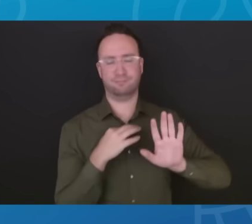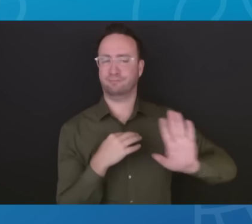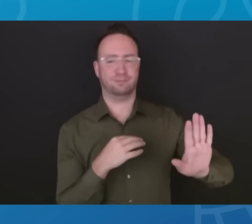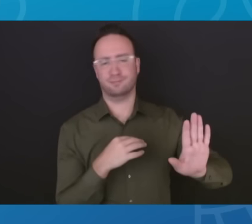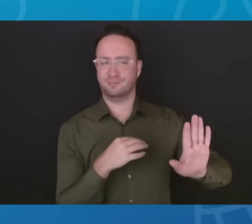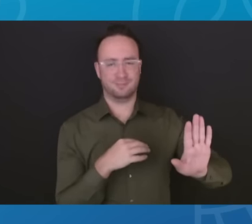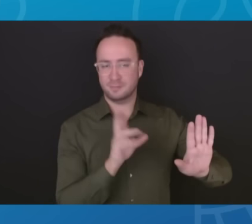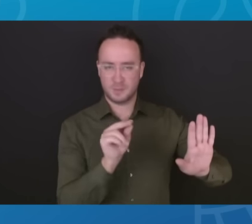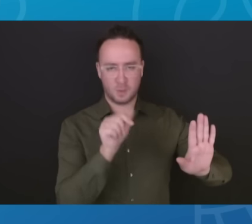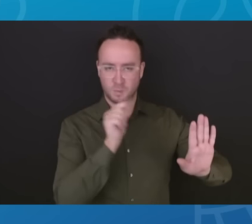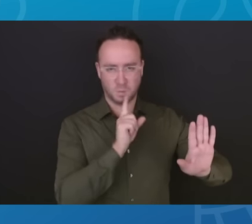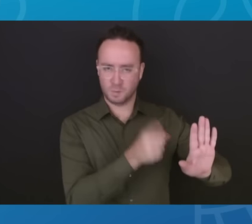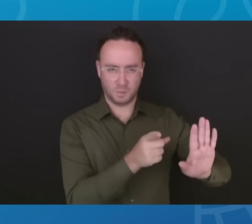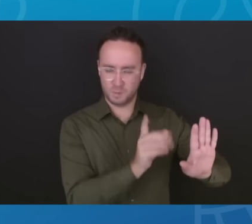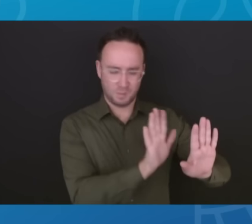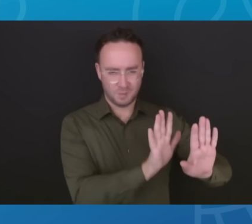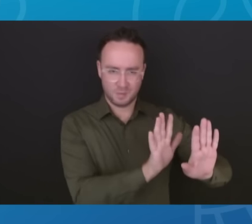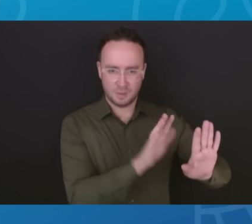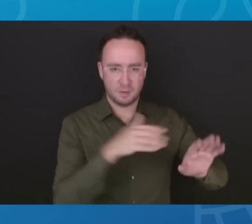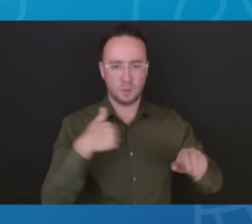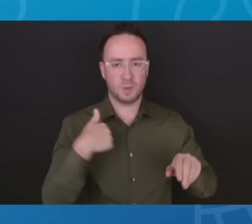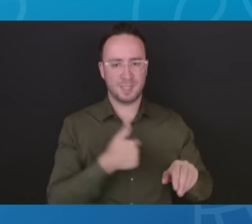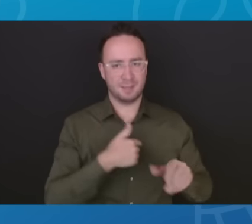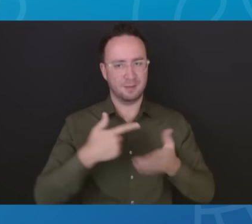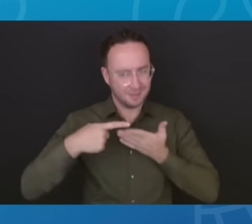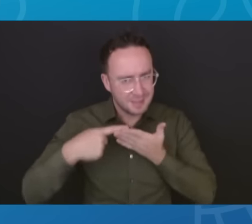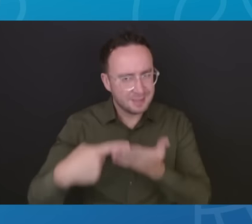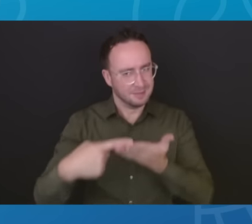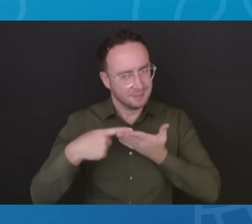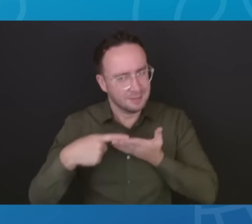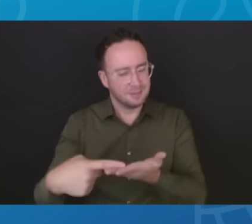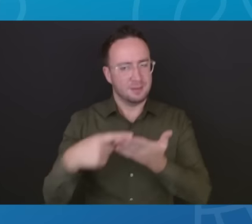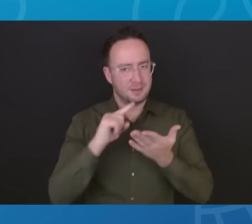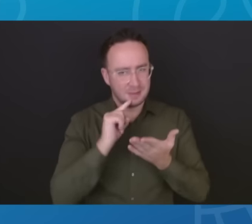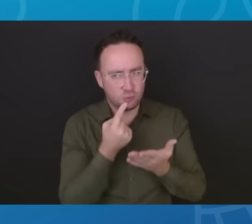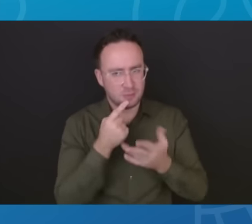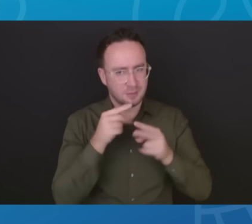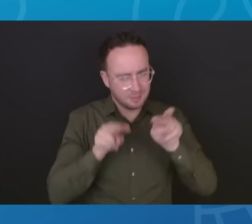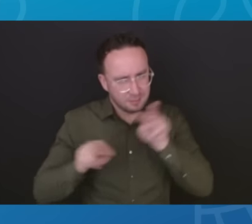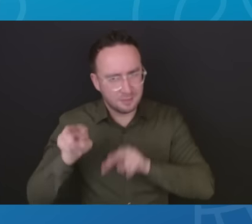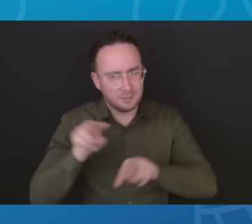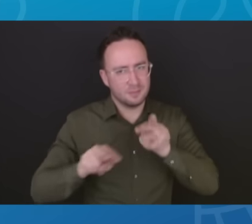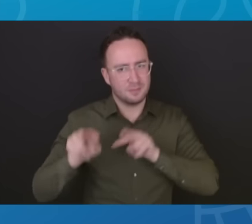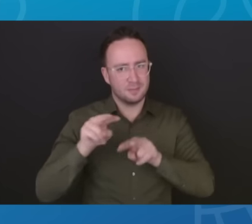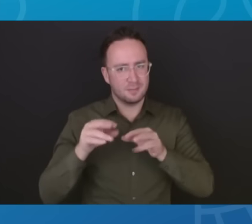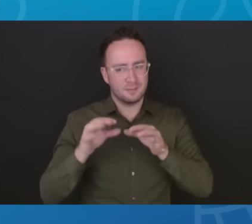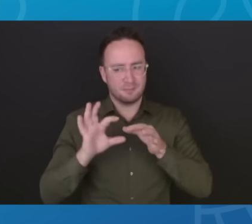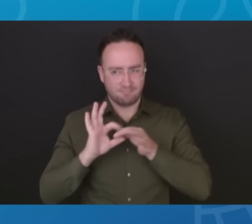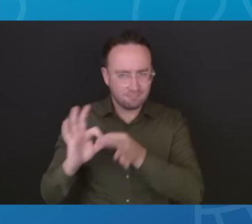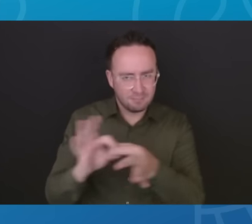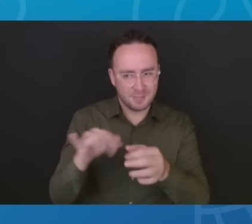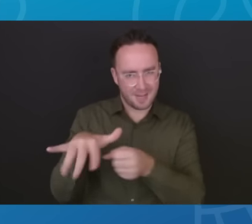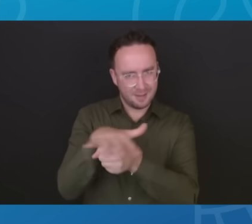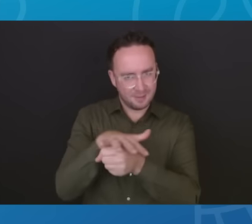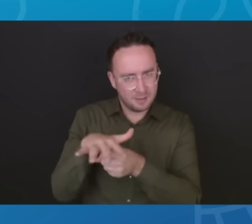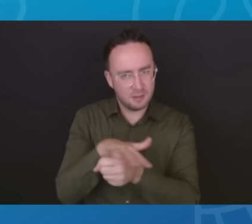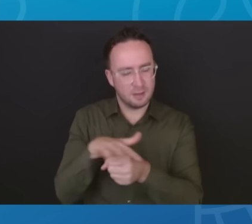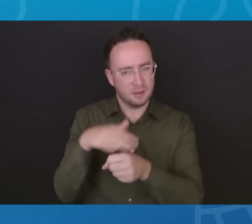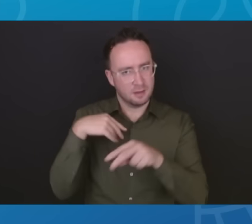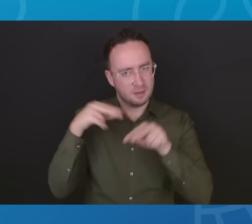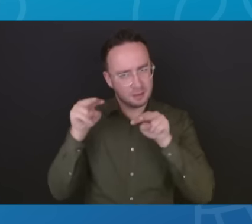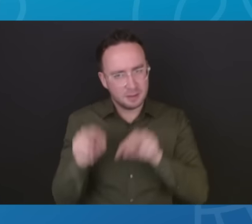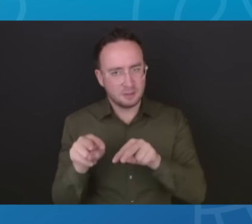partners outside the region, about what the path forward ought to look like. Just because we don't make the details of those conversations public, which we are not at this